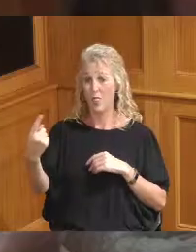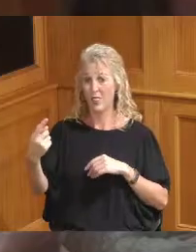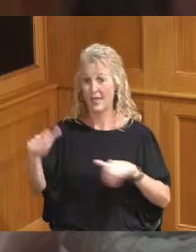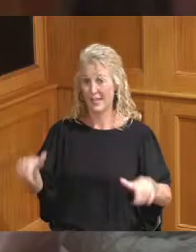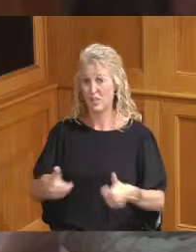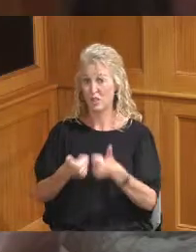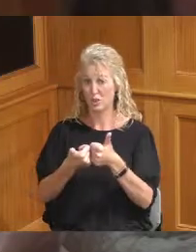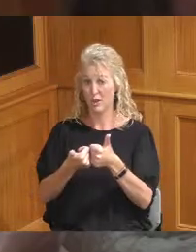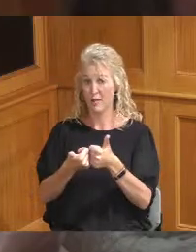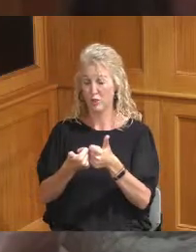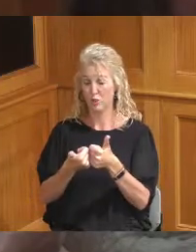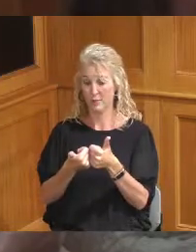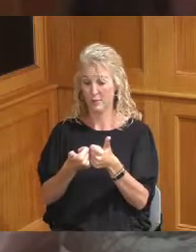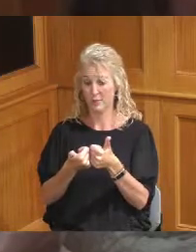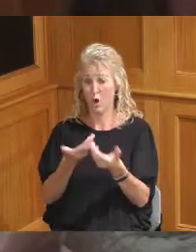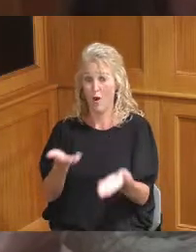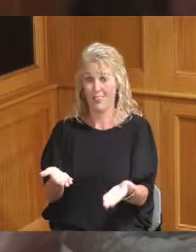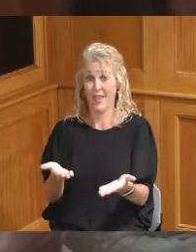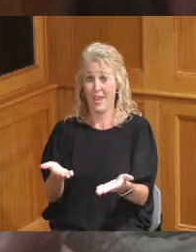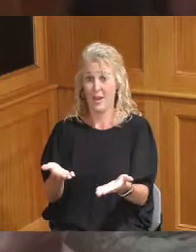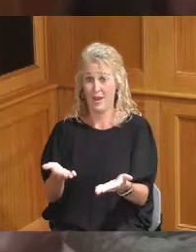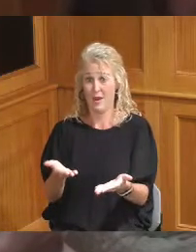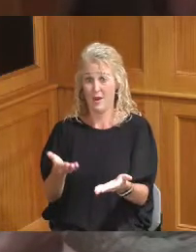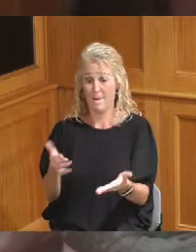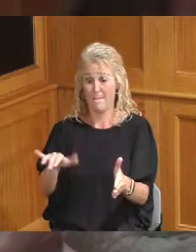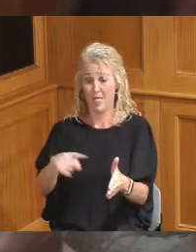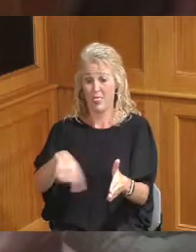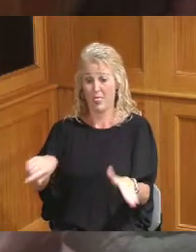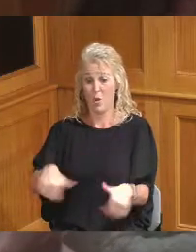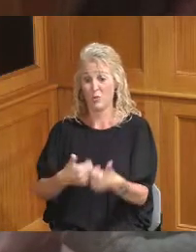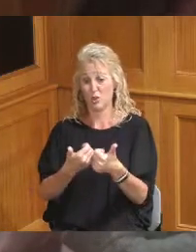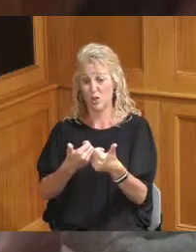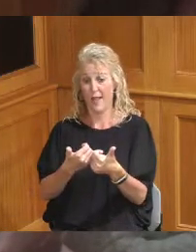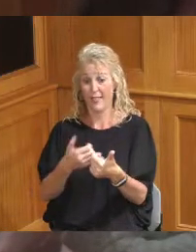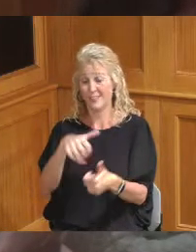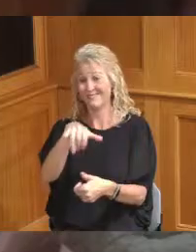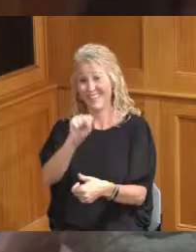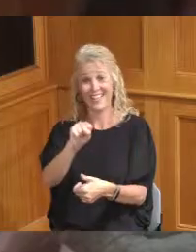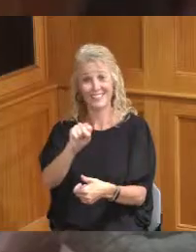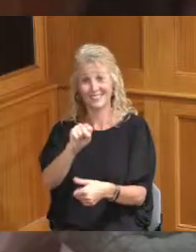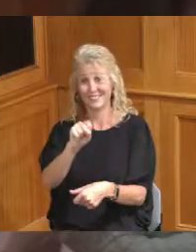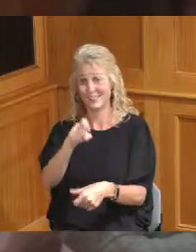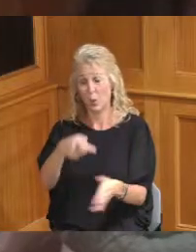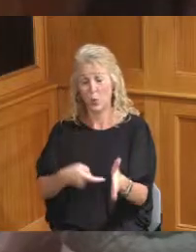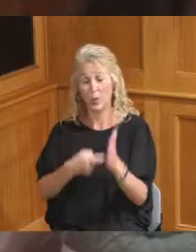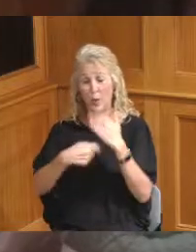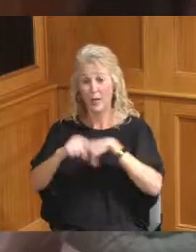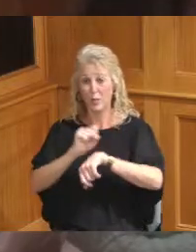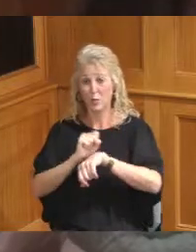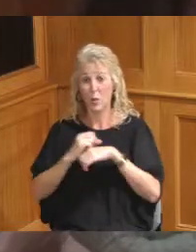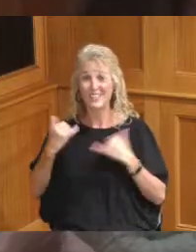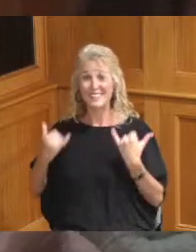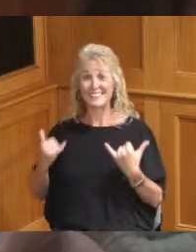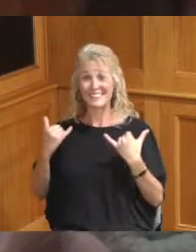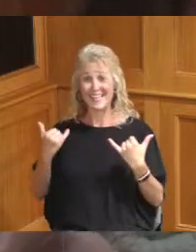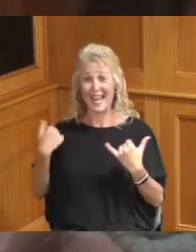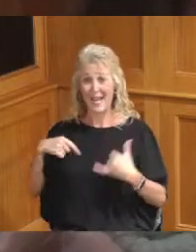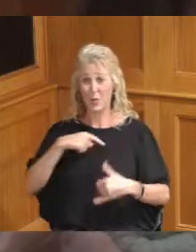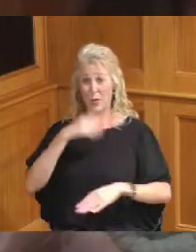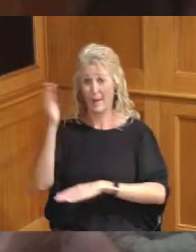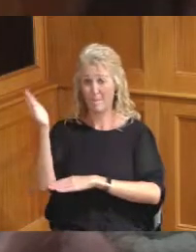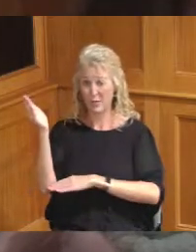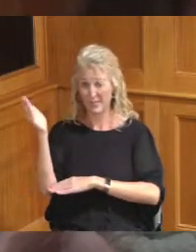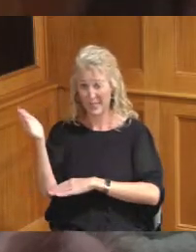and costs exist, it needs a lot more work. And that's, I would say years and money. And what we are saying today is, rather